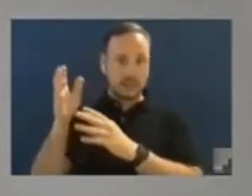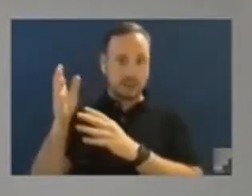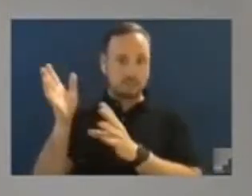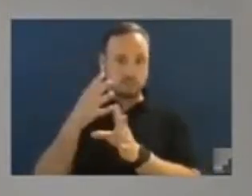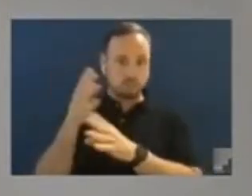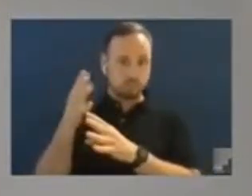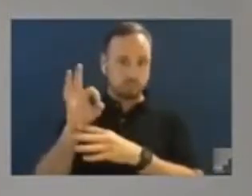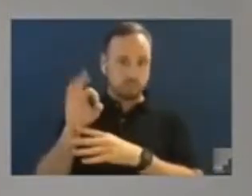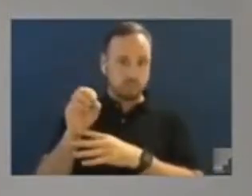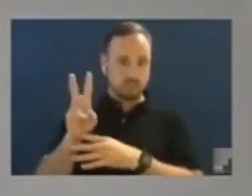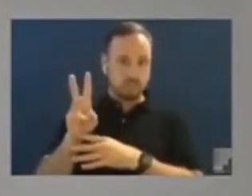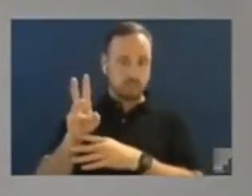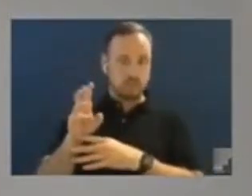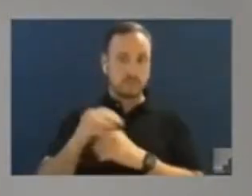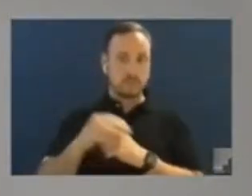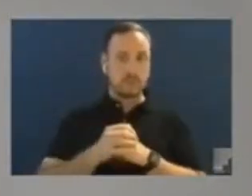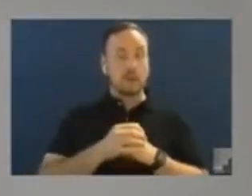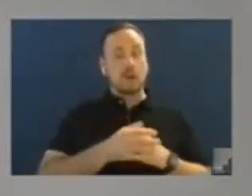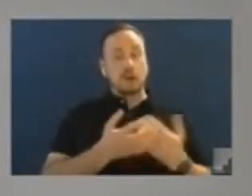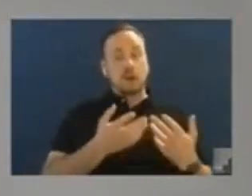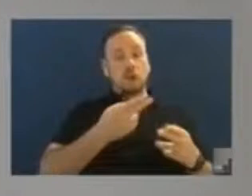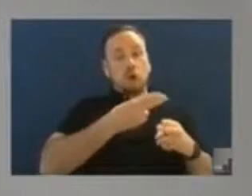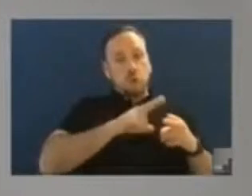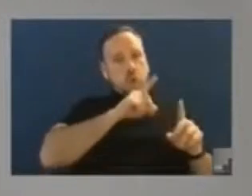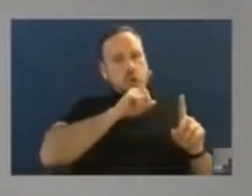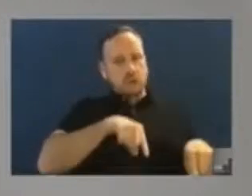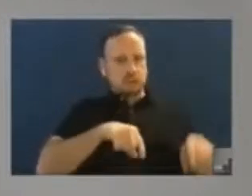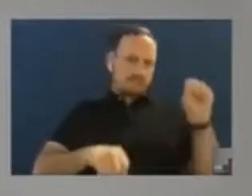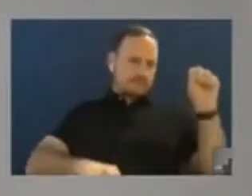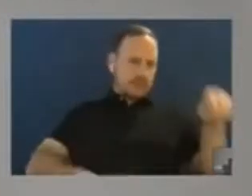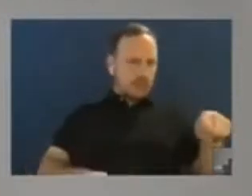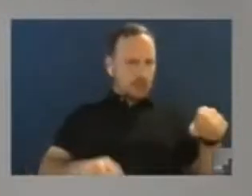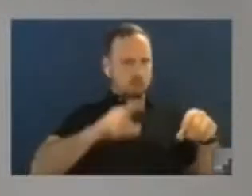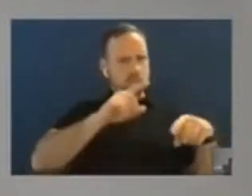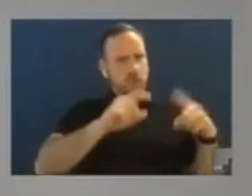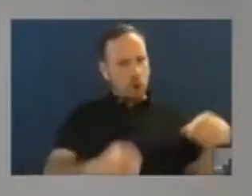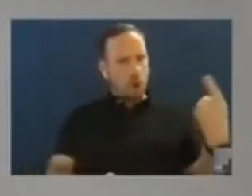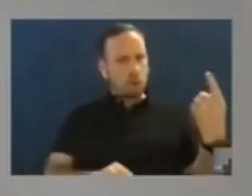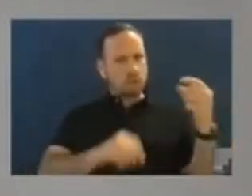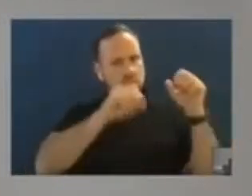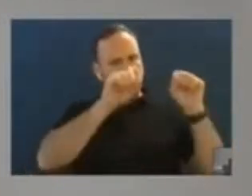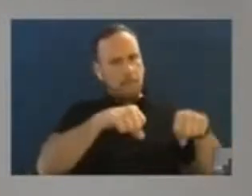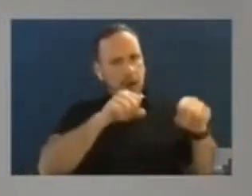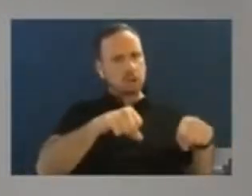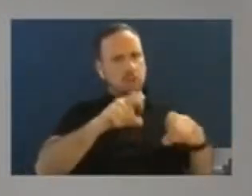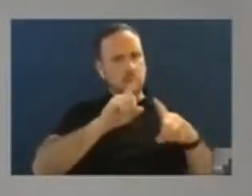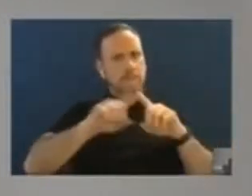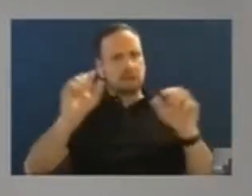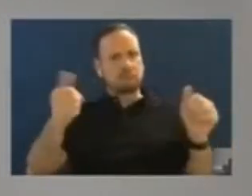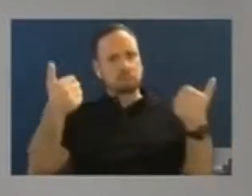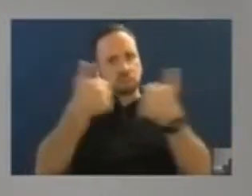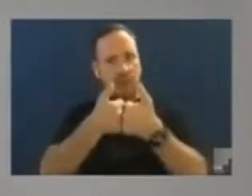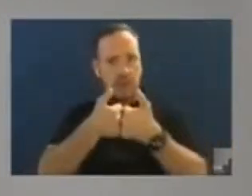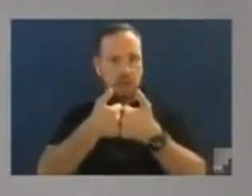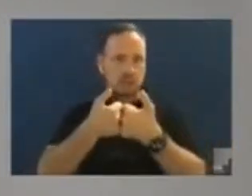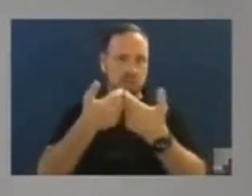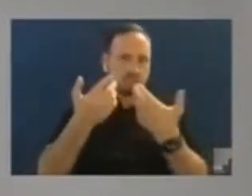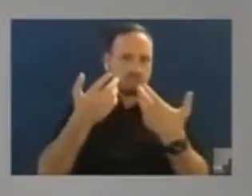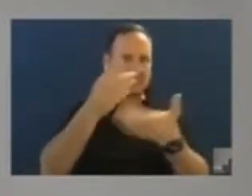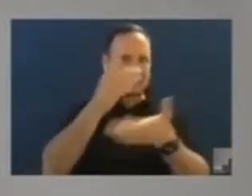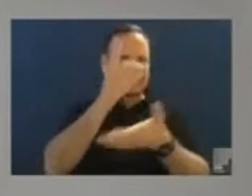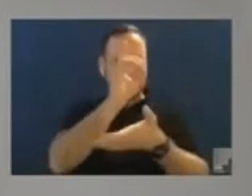The short answer is yes, it's always possible to do that. The challenge is it becomes a design issue